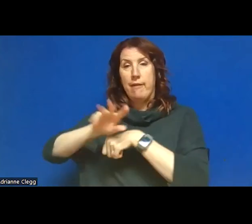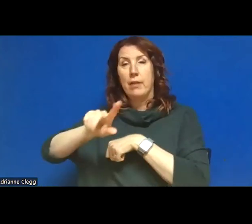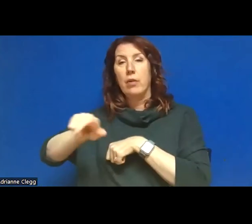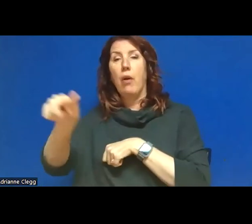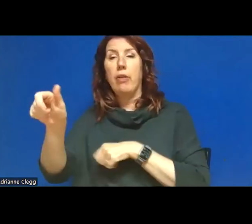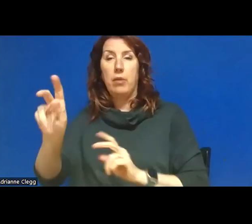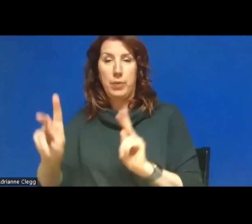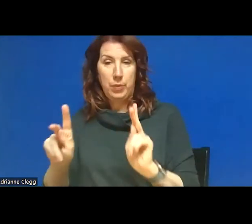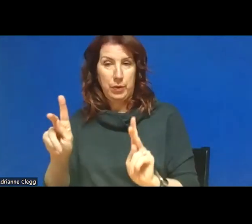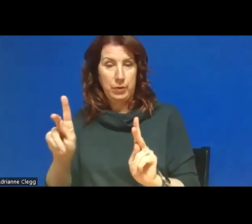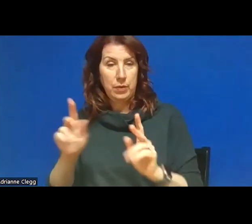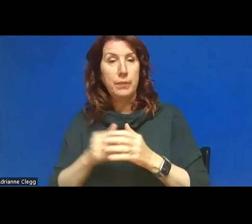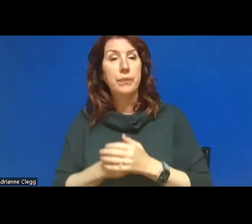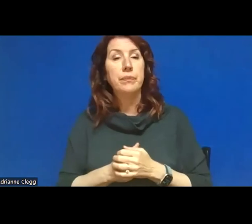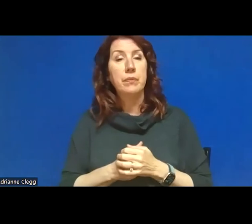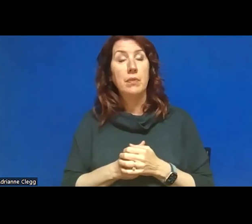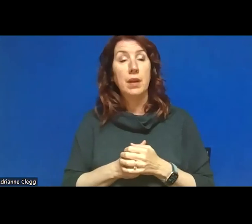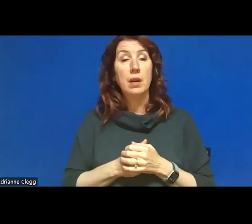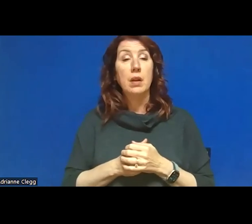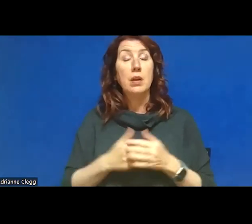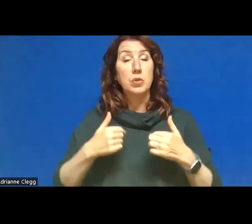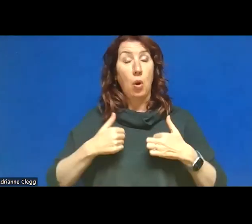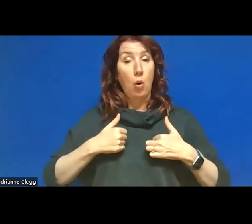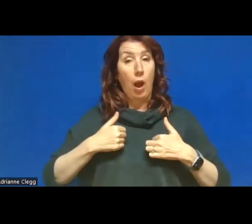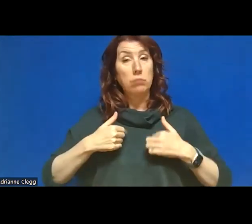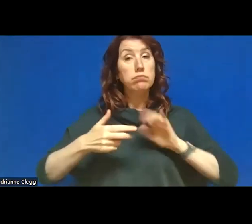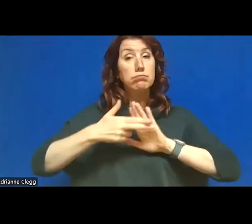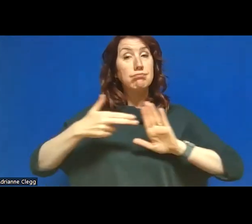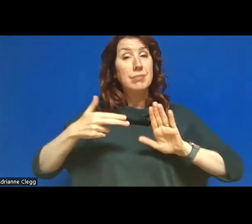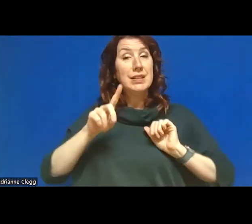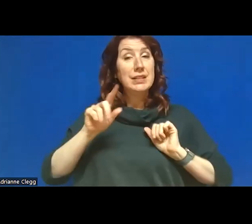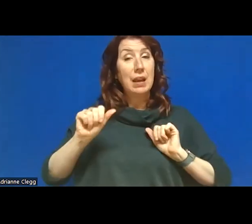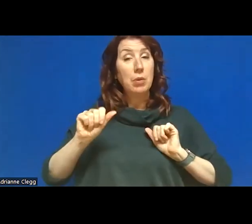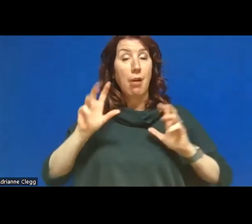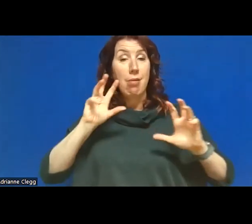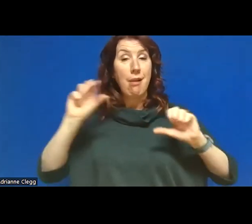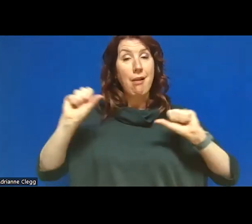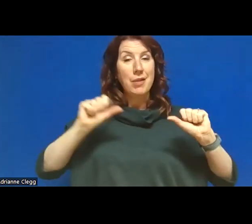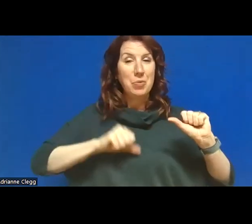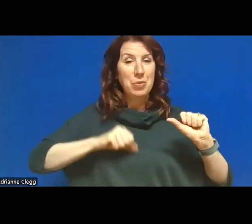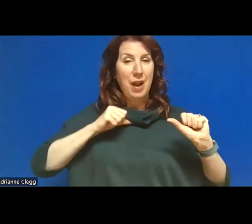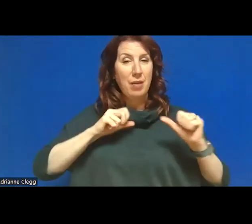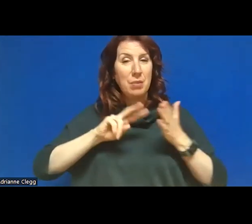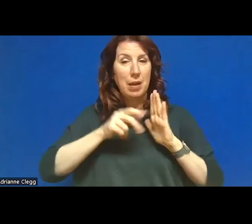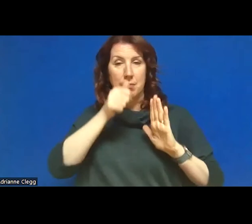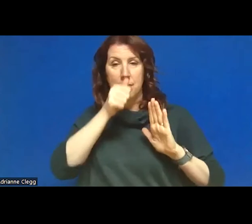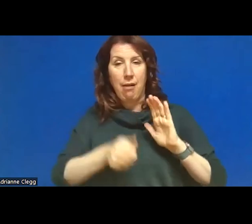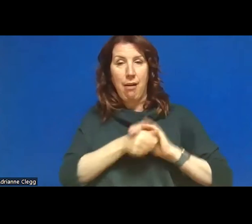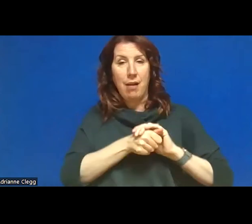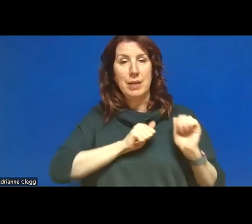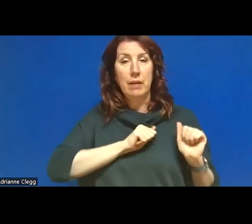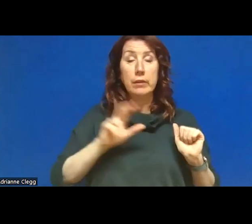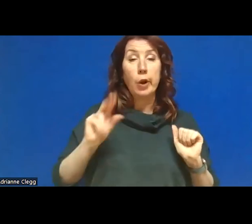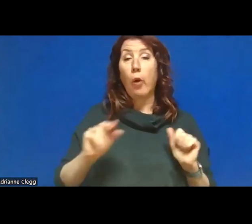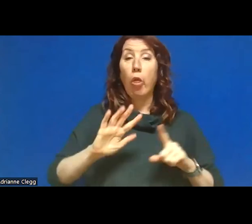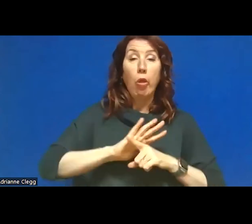So when I talk about living disabled, loud, and proud, I mean no longer splitting myself up into pieces for people. This is it.